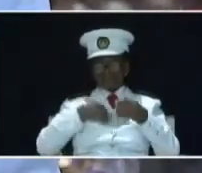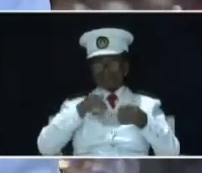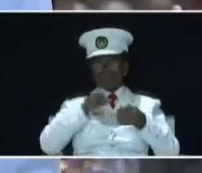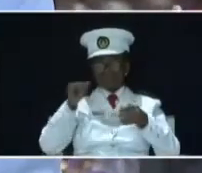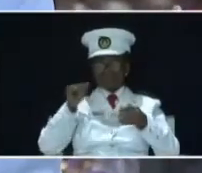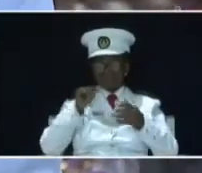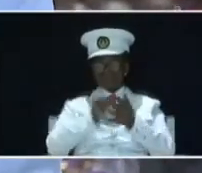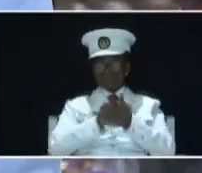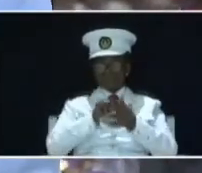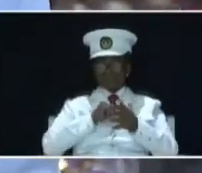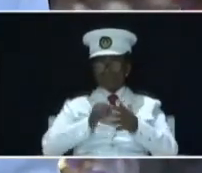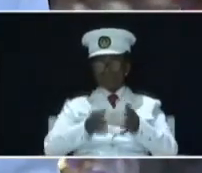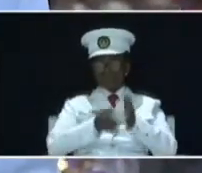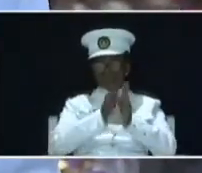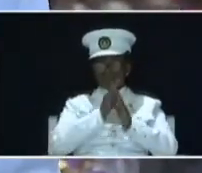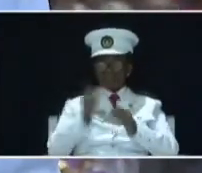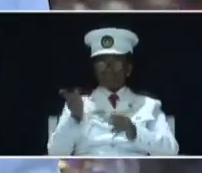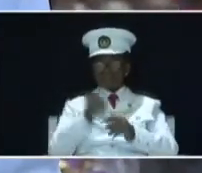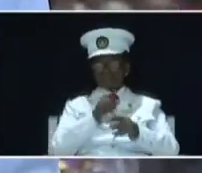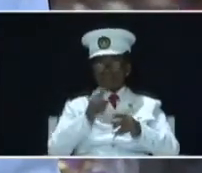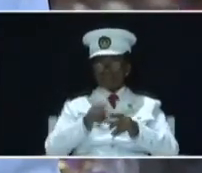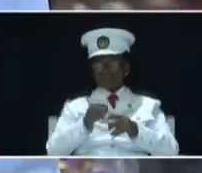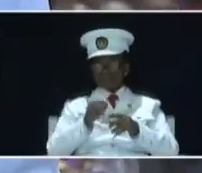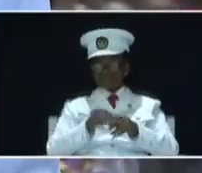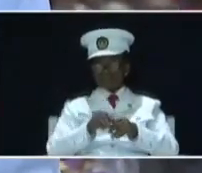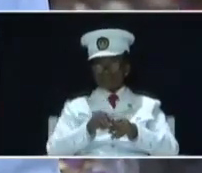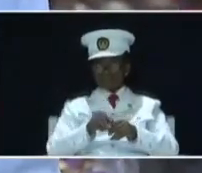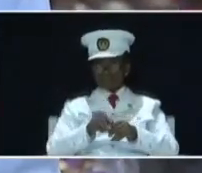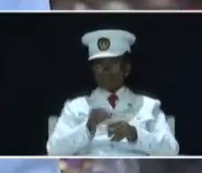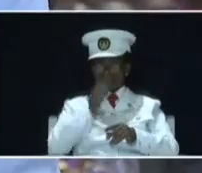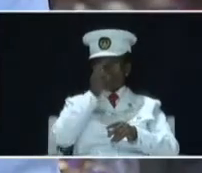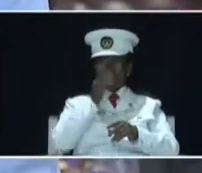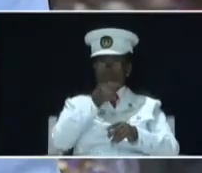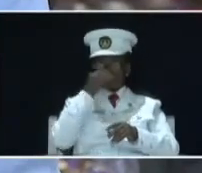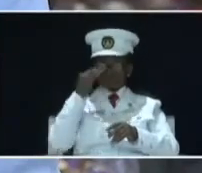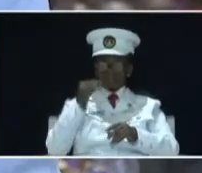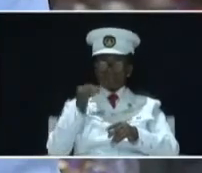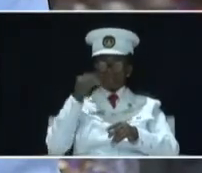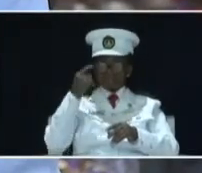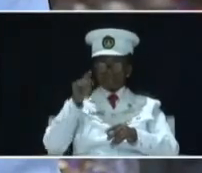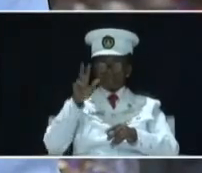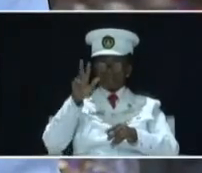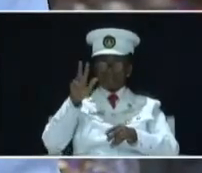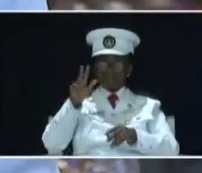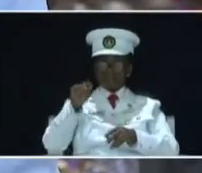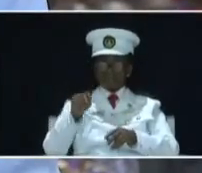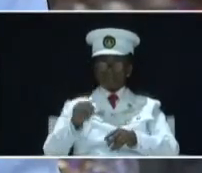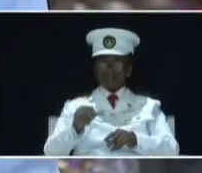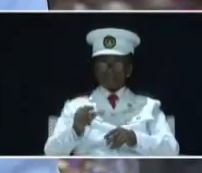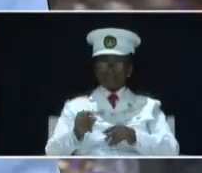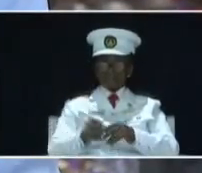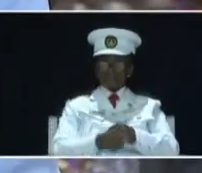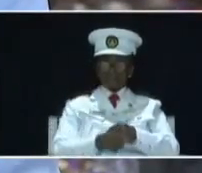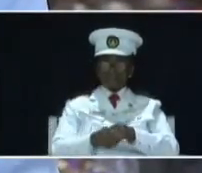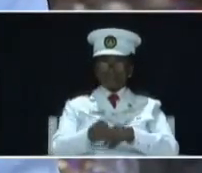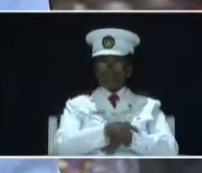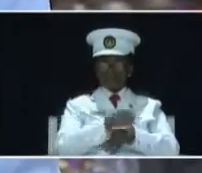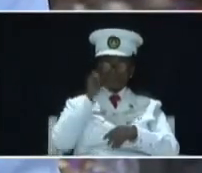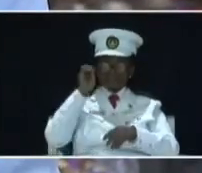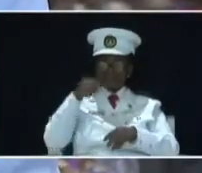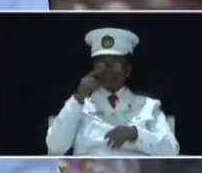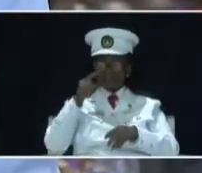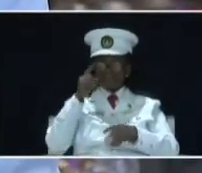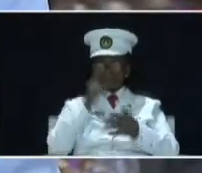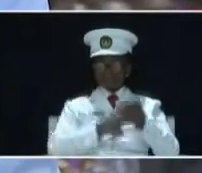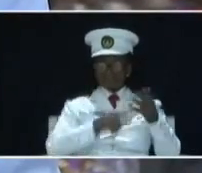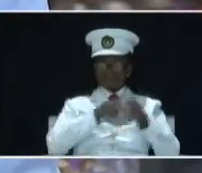for 50 days. He said, what kind of God is that this man is serving? What kind of God will